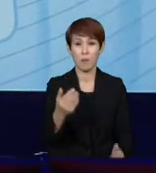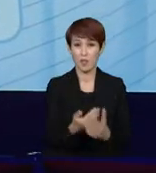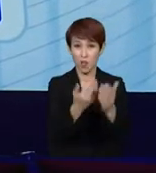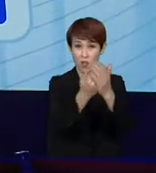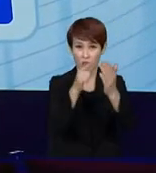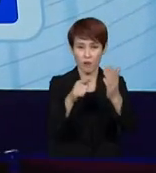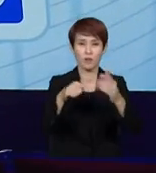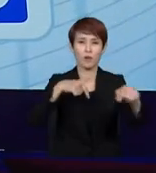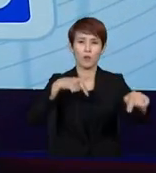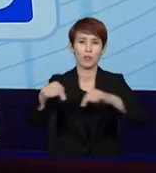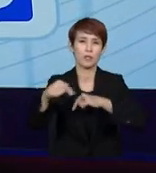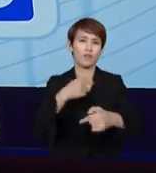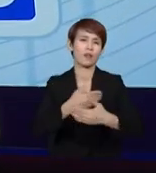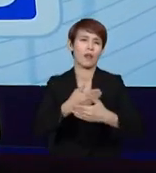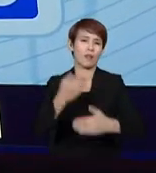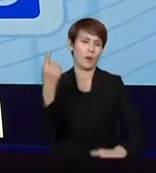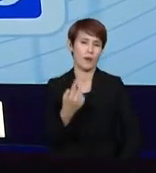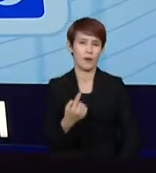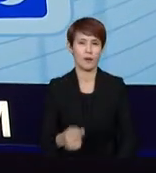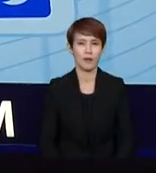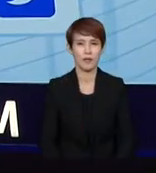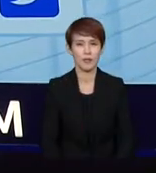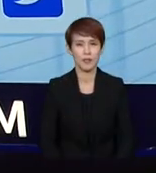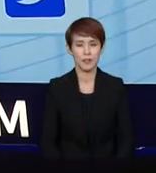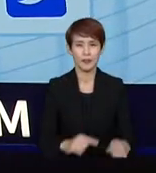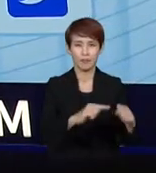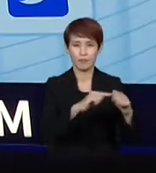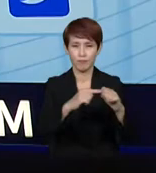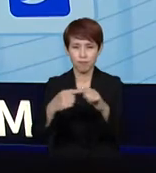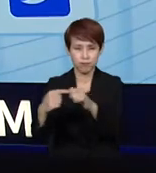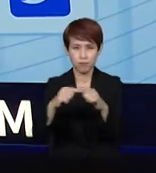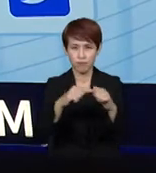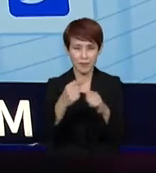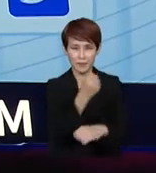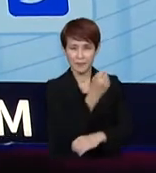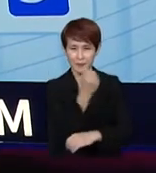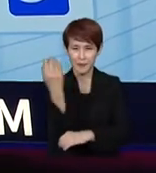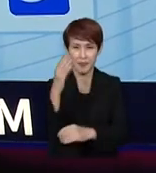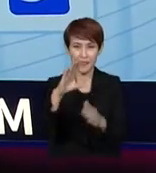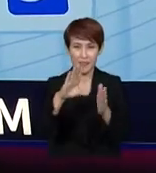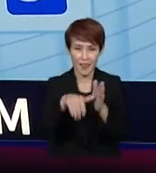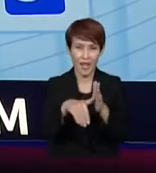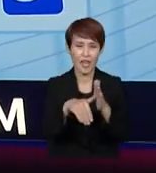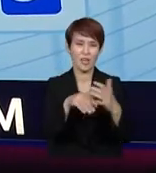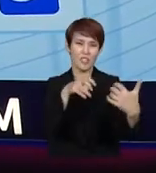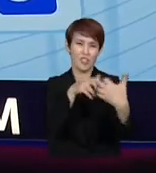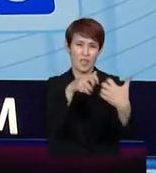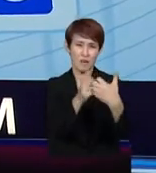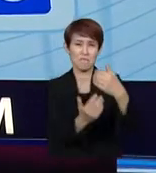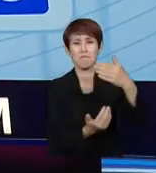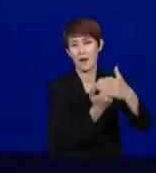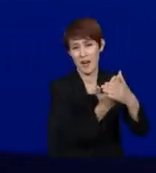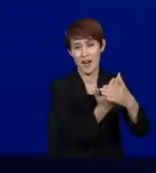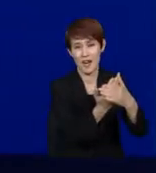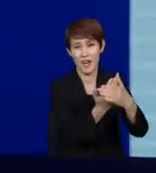The printing revolution gave us civil wars, which, when you think about it, is actually kind of true. Radio supposedly gave